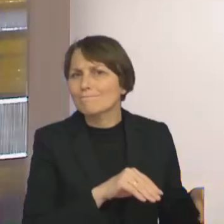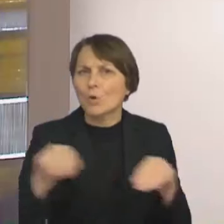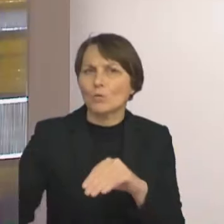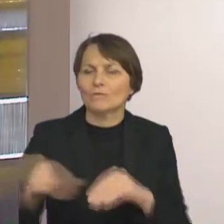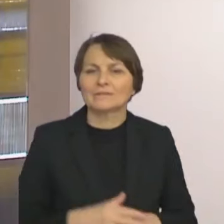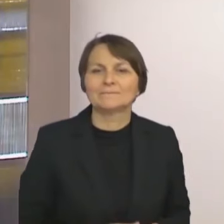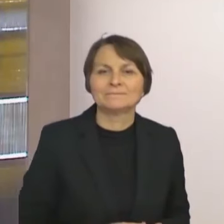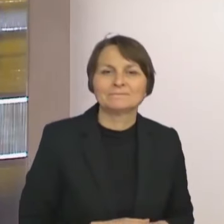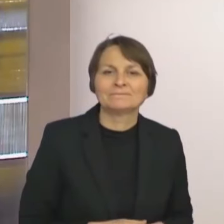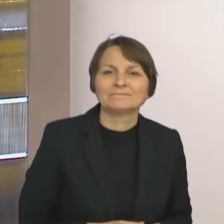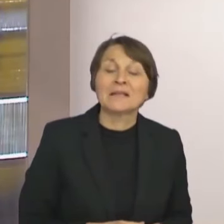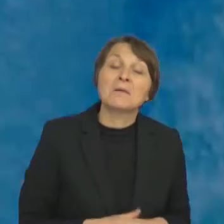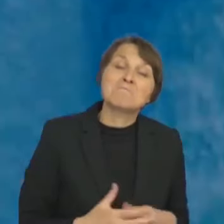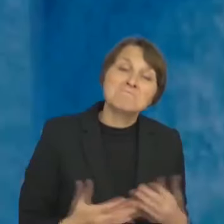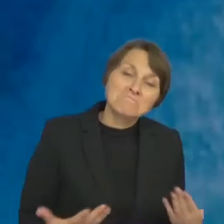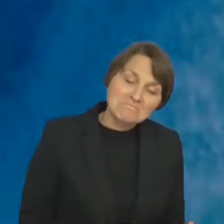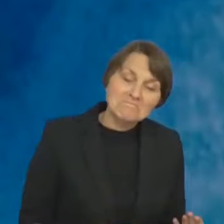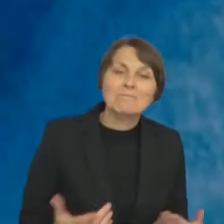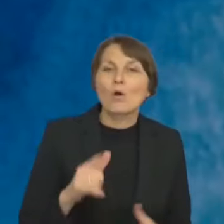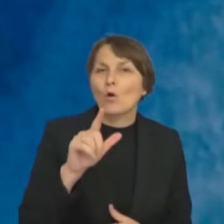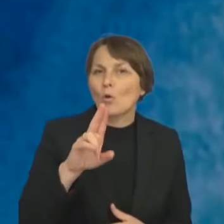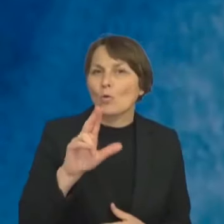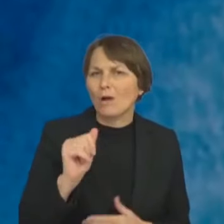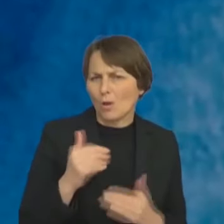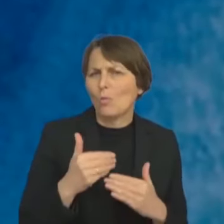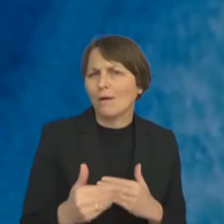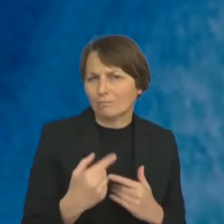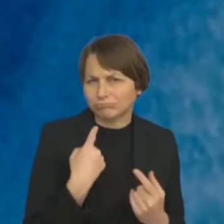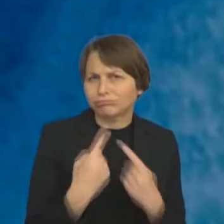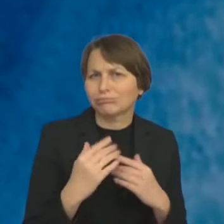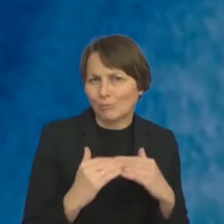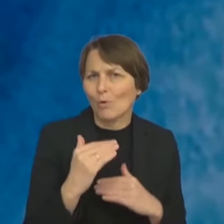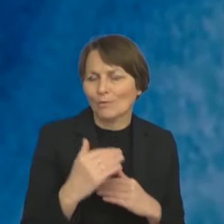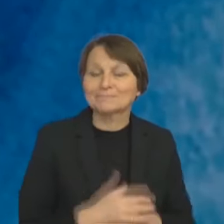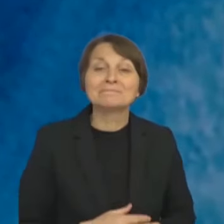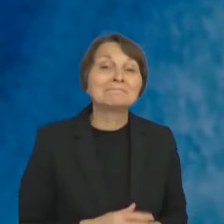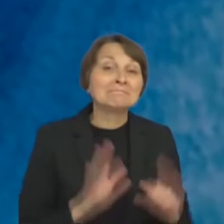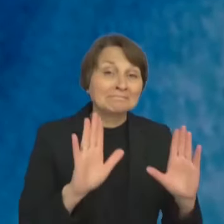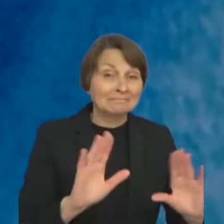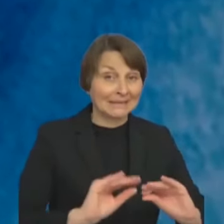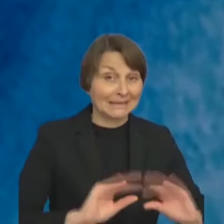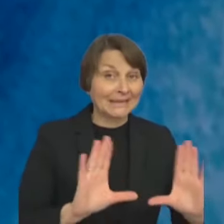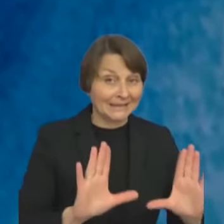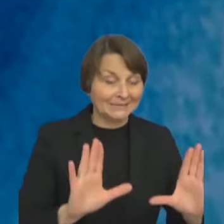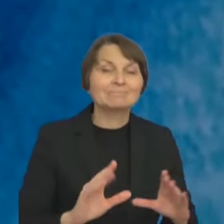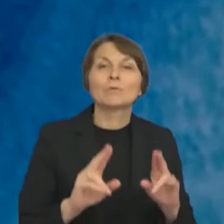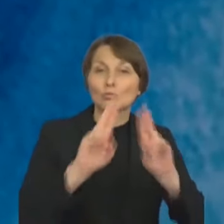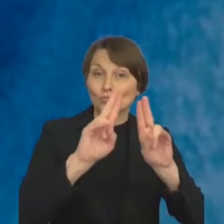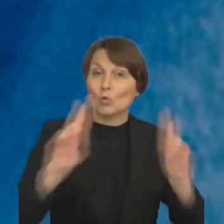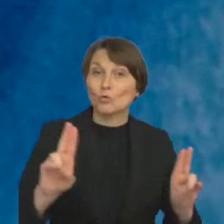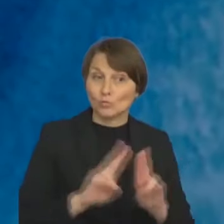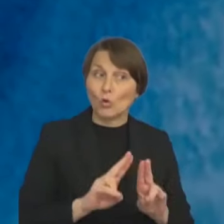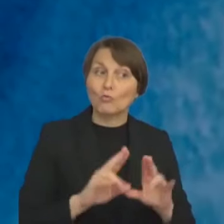about this during his presentation. Let's be clear. We consider that Renault has a considerable future in France, and